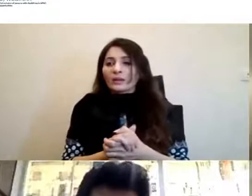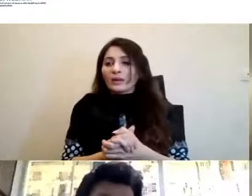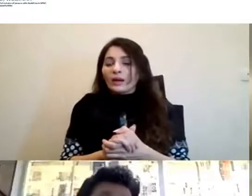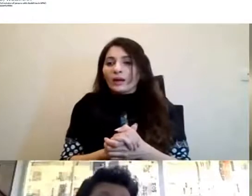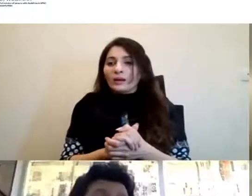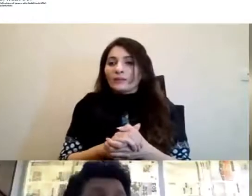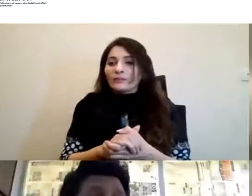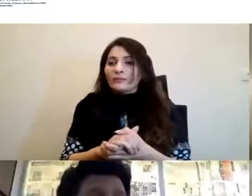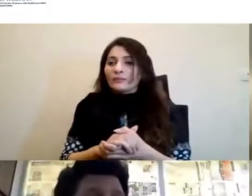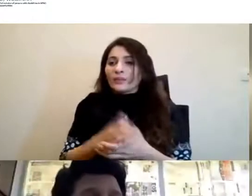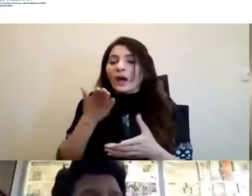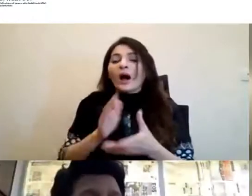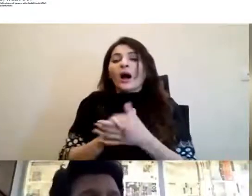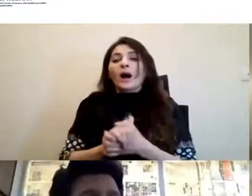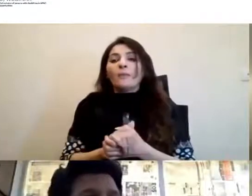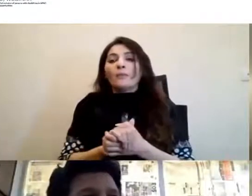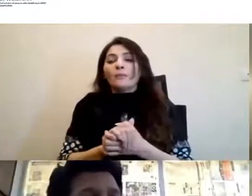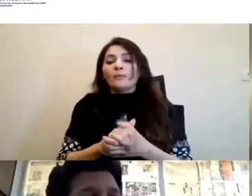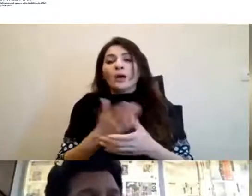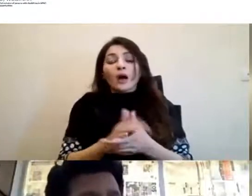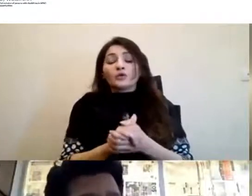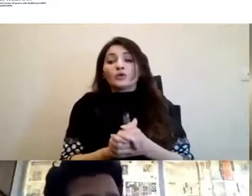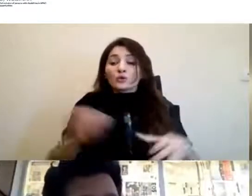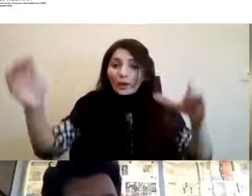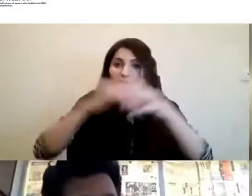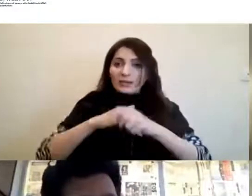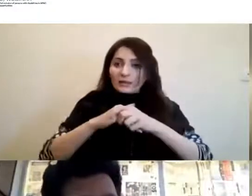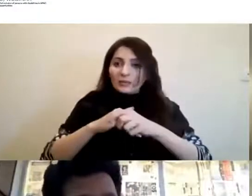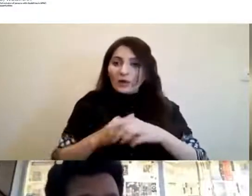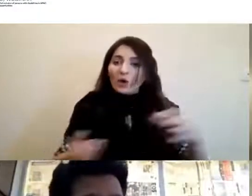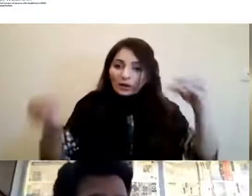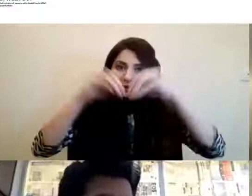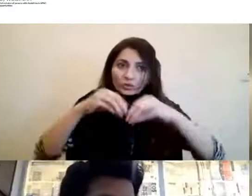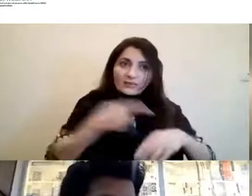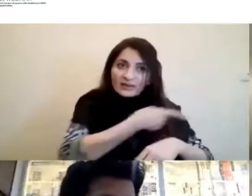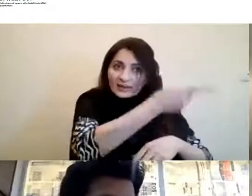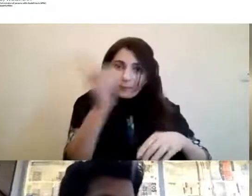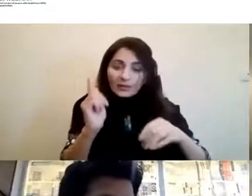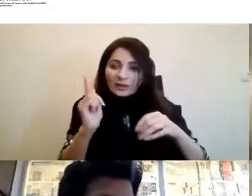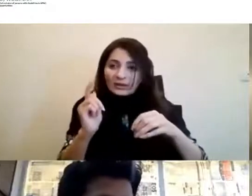highest priority to make the MyGov accessible and inclusive for all. And finally, thank you so much.